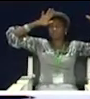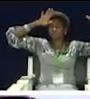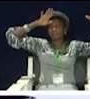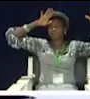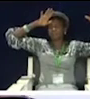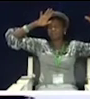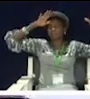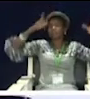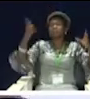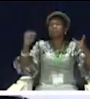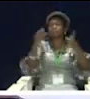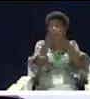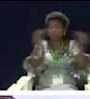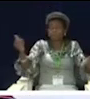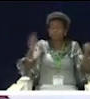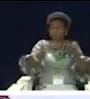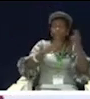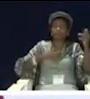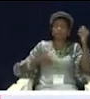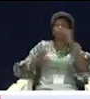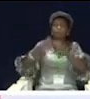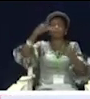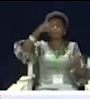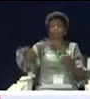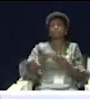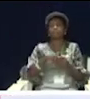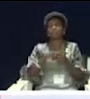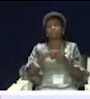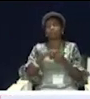the solution to my problem,